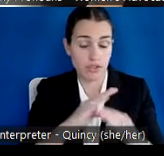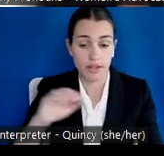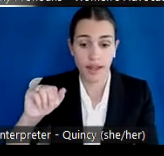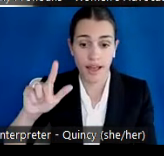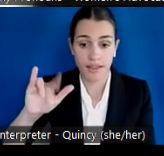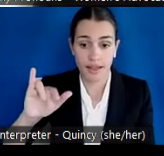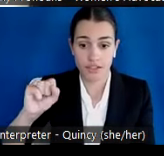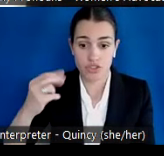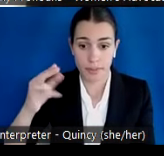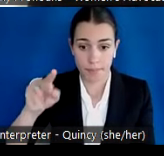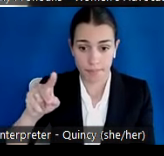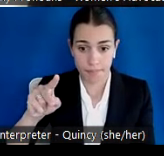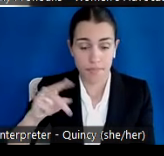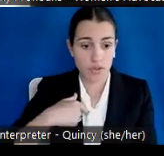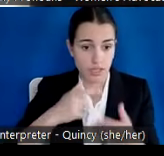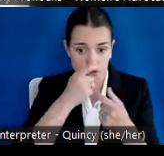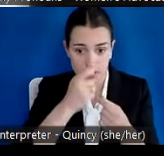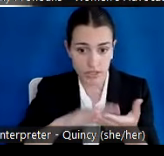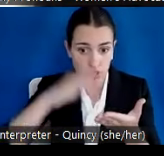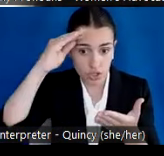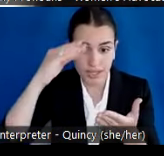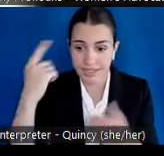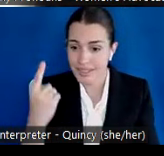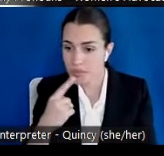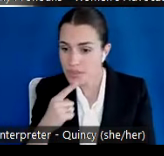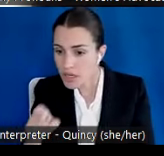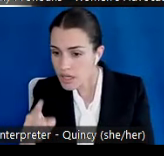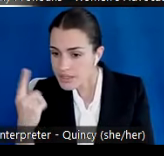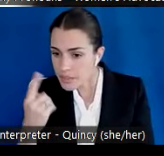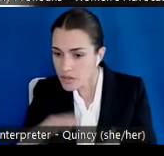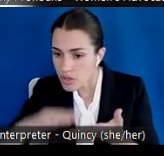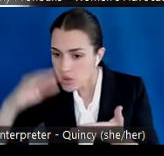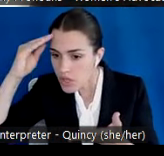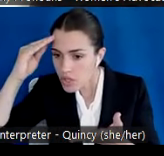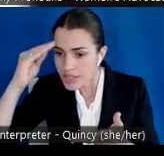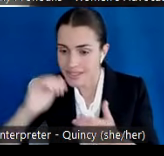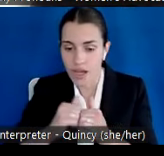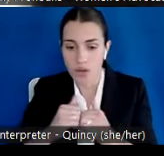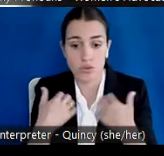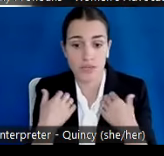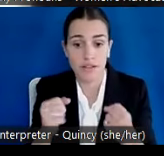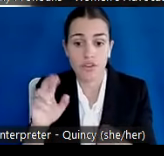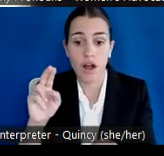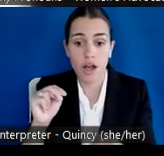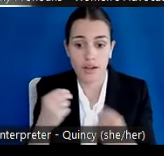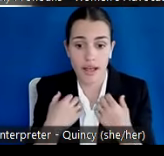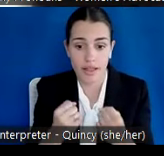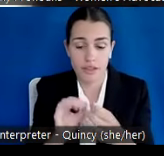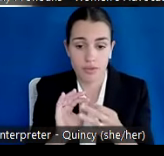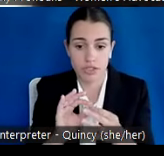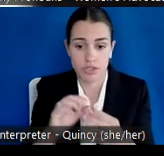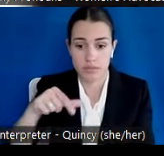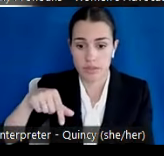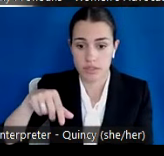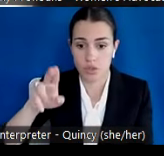in learning. Someone in the chat put something that they're looking to learn is how to heal from unhealthy relationships as a queer